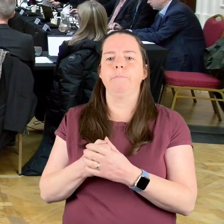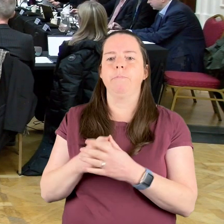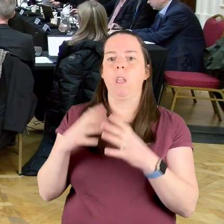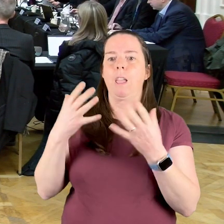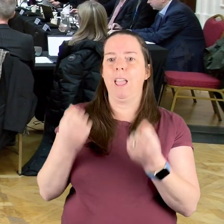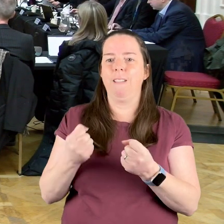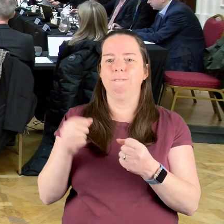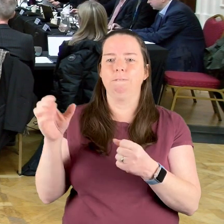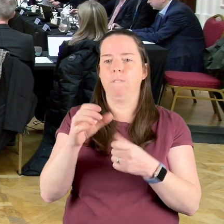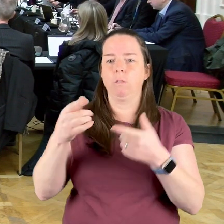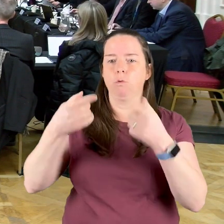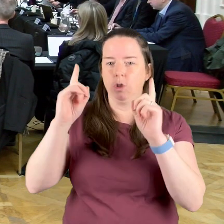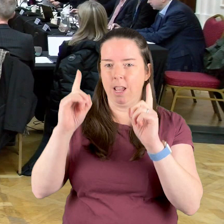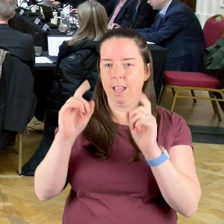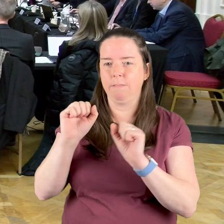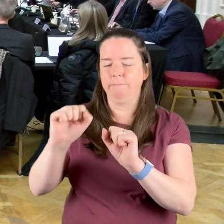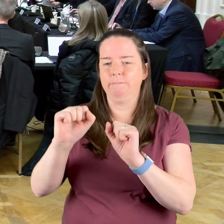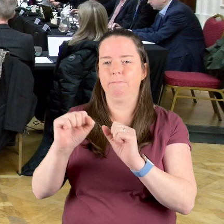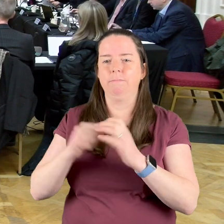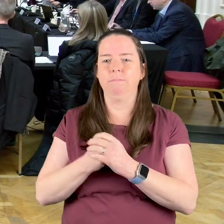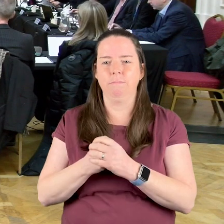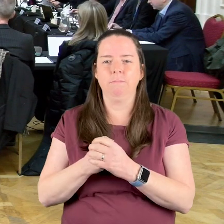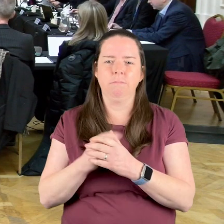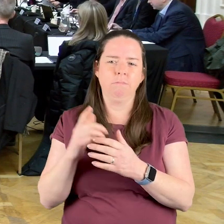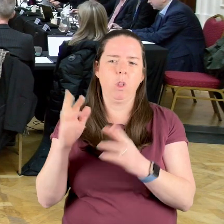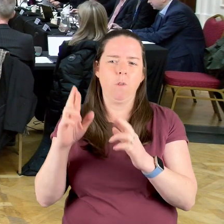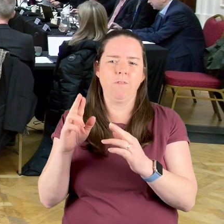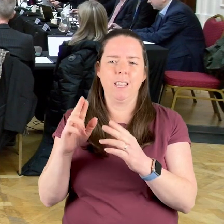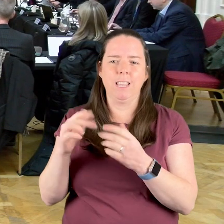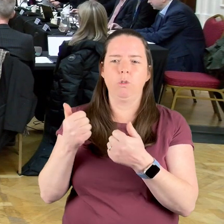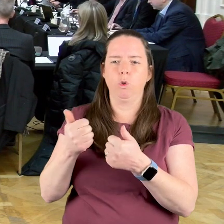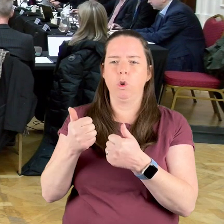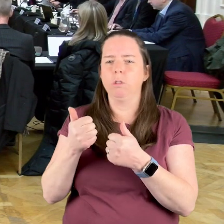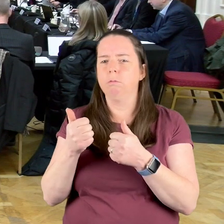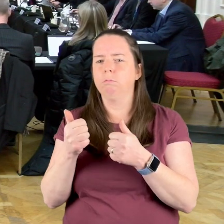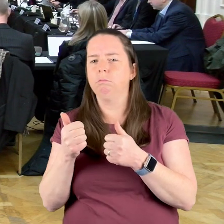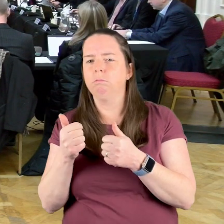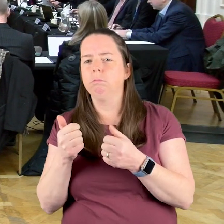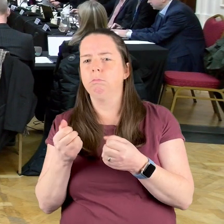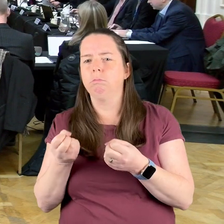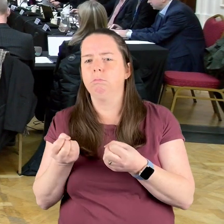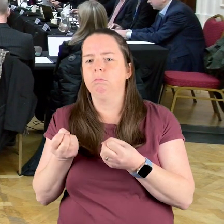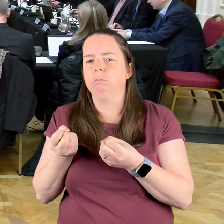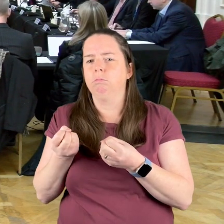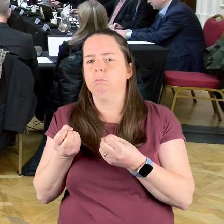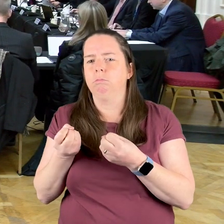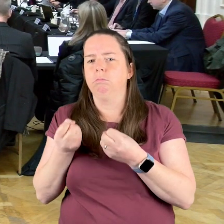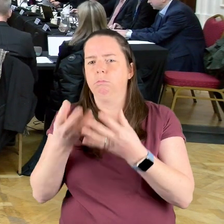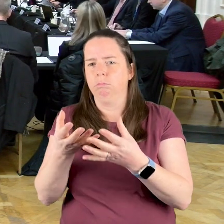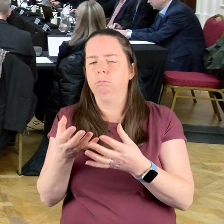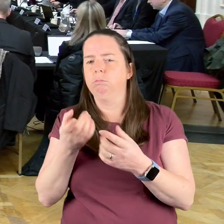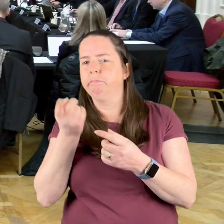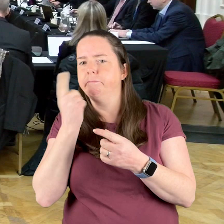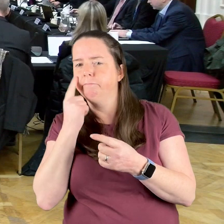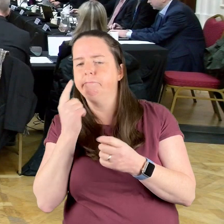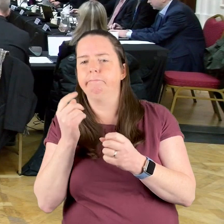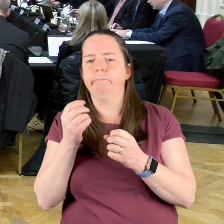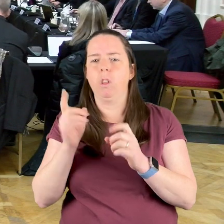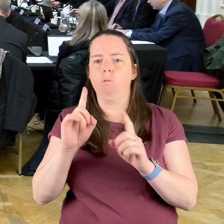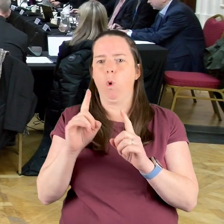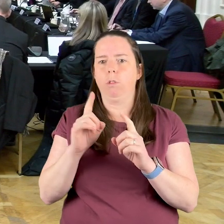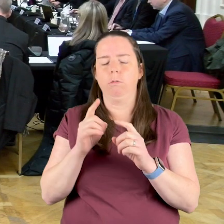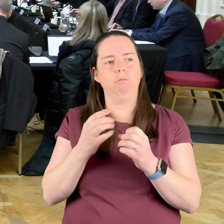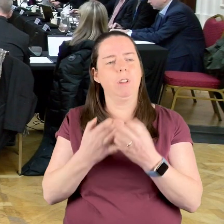in the time I've got allotted, Chair, that hopefully gives a pretty good flavour of what is obviously